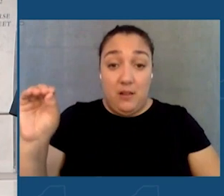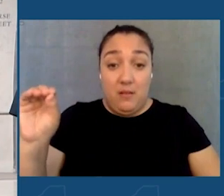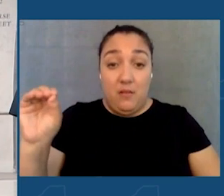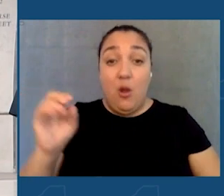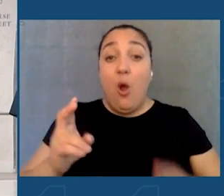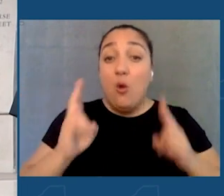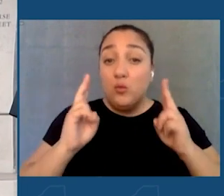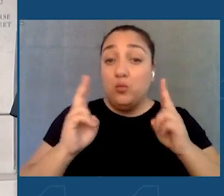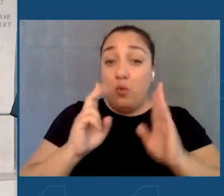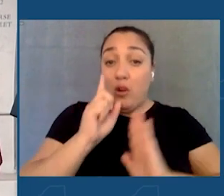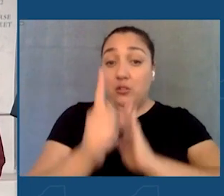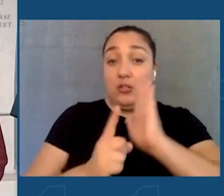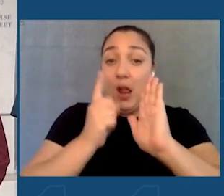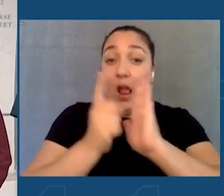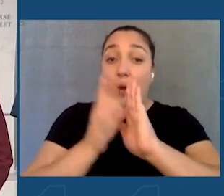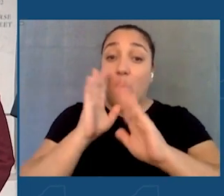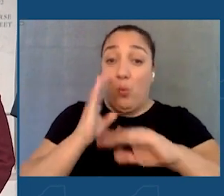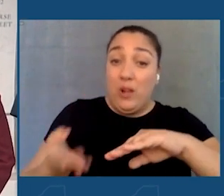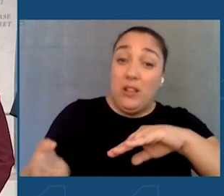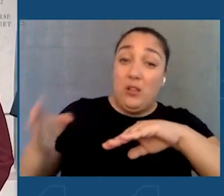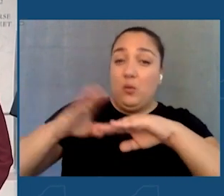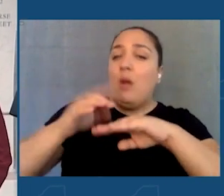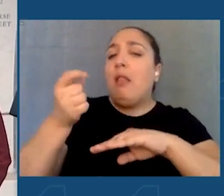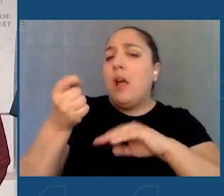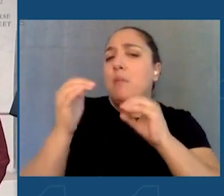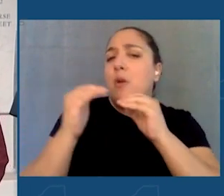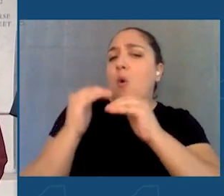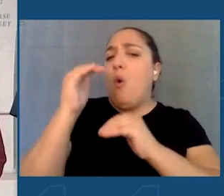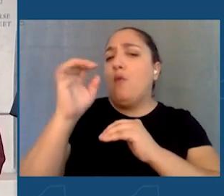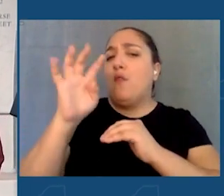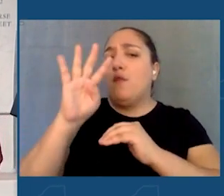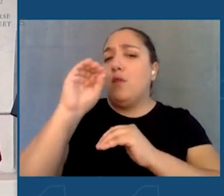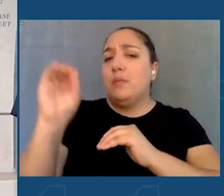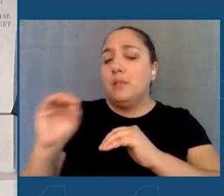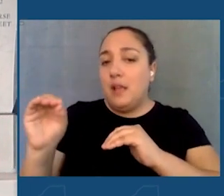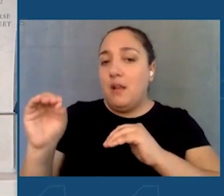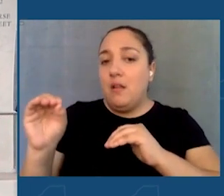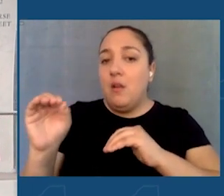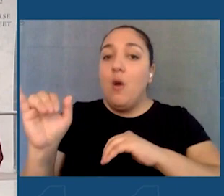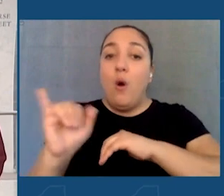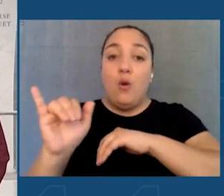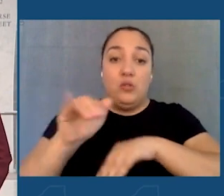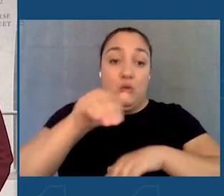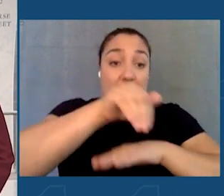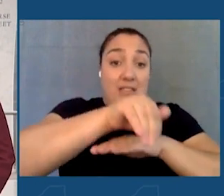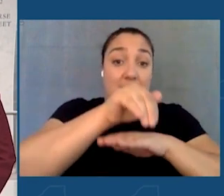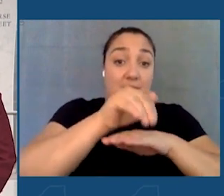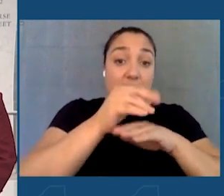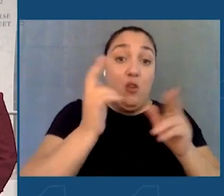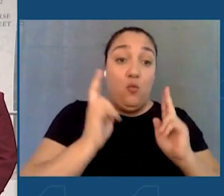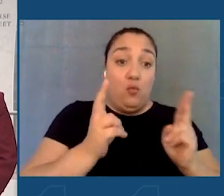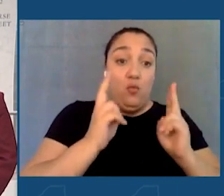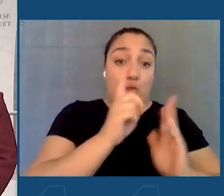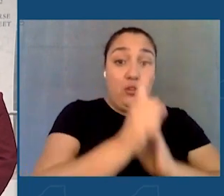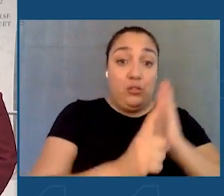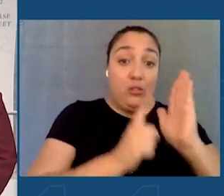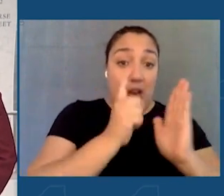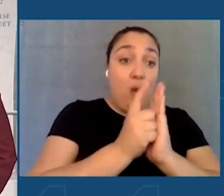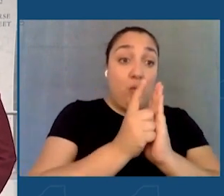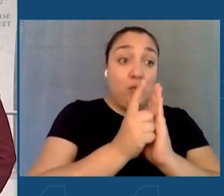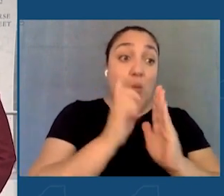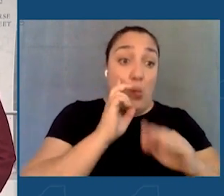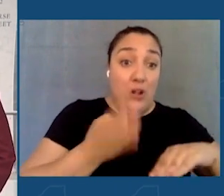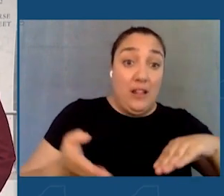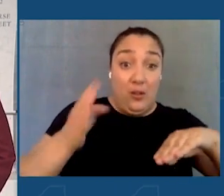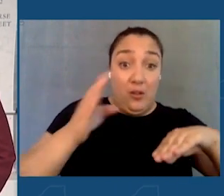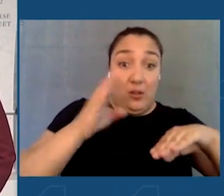by slightly more than 40%, and the number of afternoon evening rush hour trains would increase by nearly 65%. You hear that? Those are trains. Can you hear that noise in the